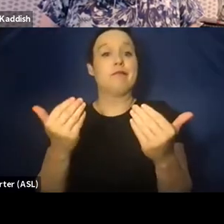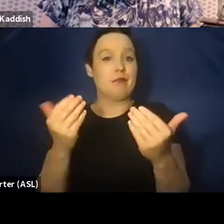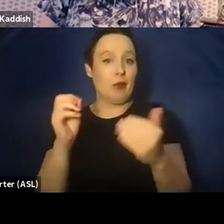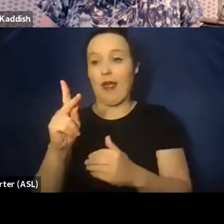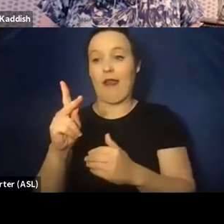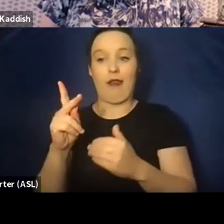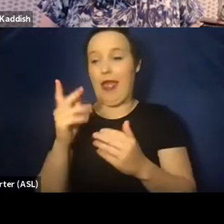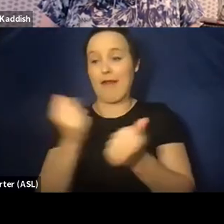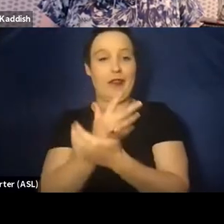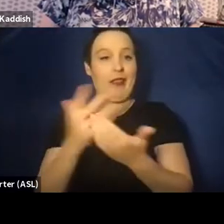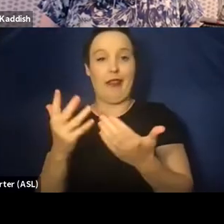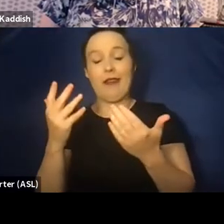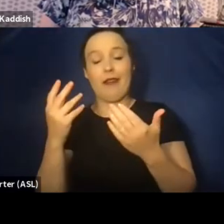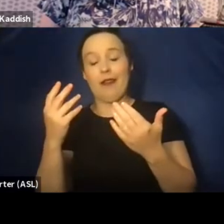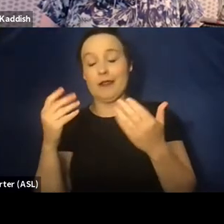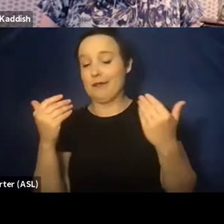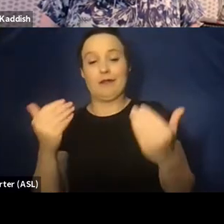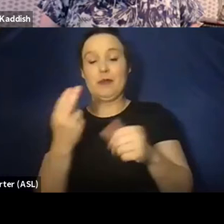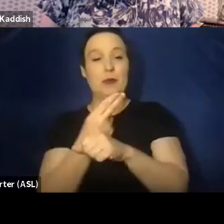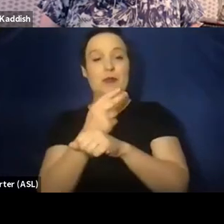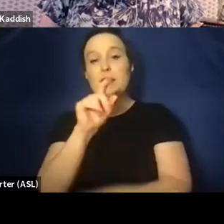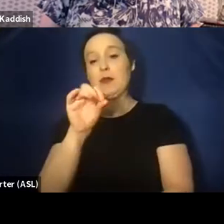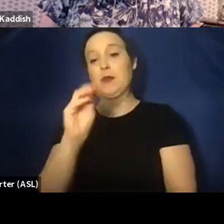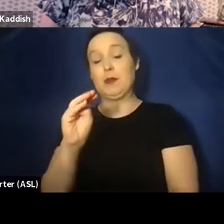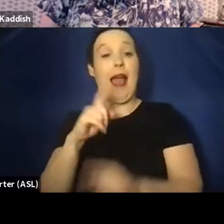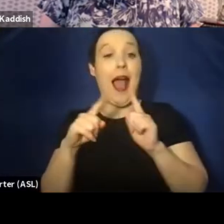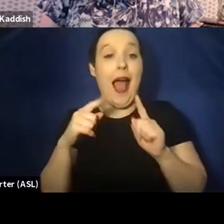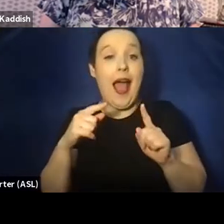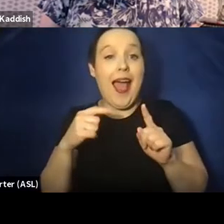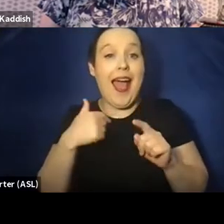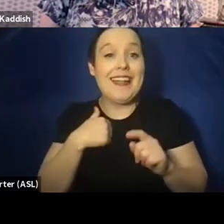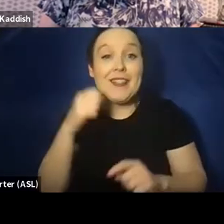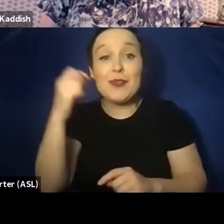Zoom. Little I knew that it's going to last for a year